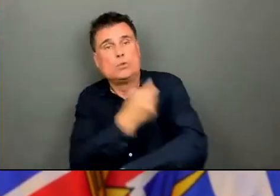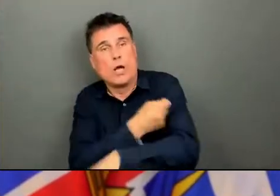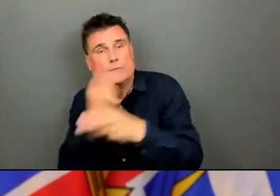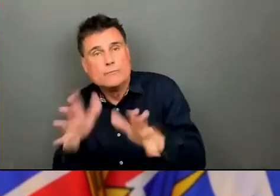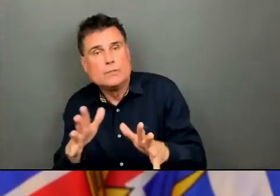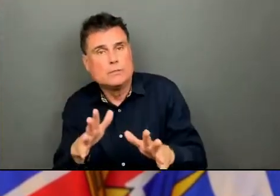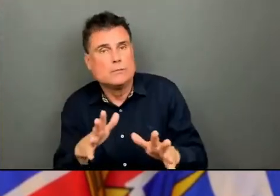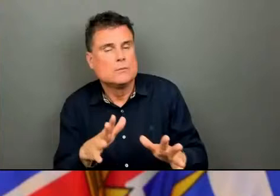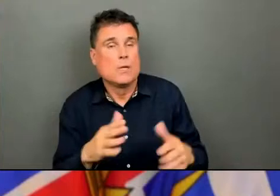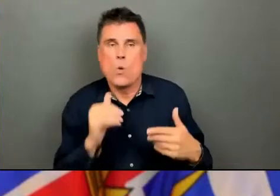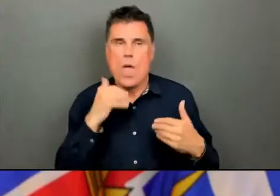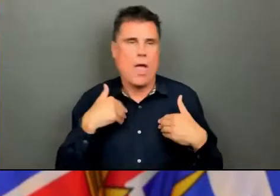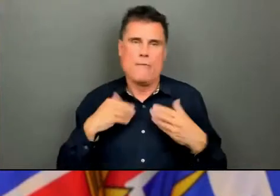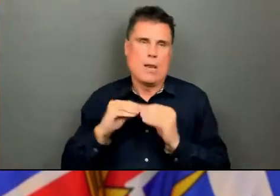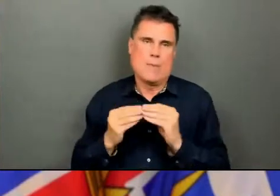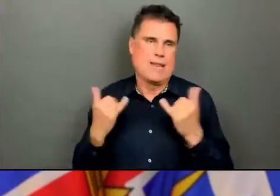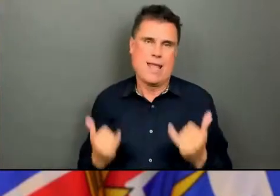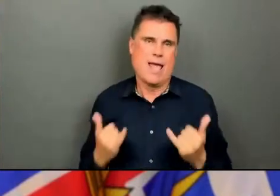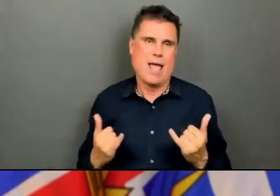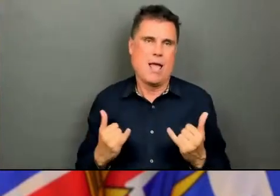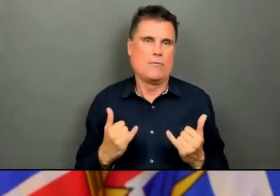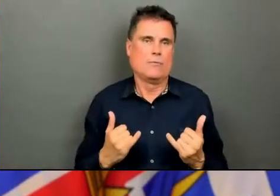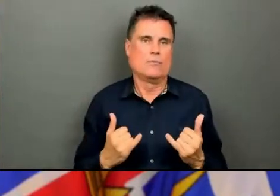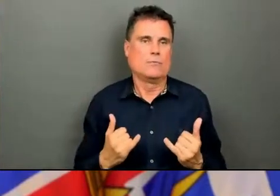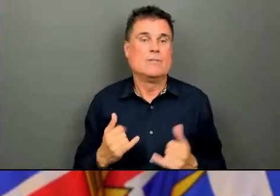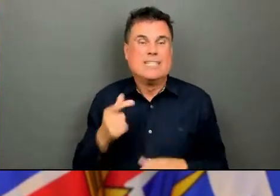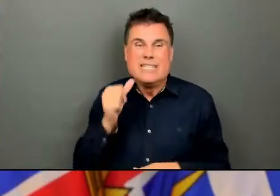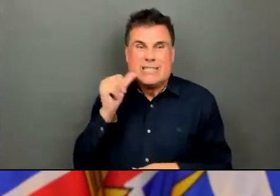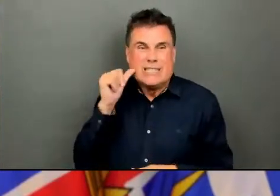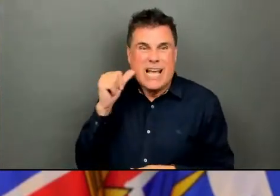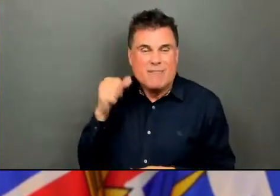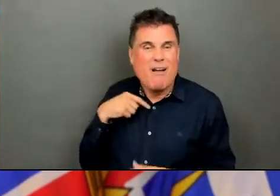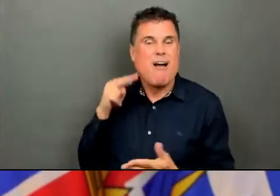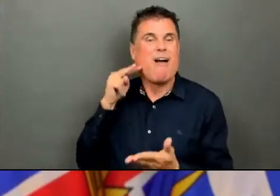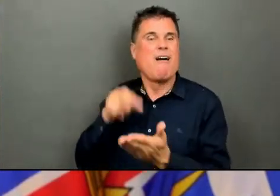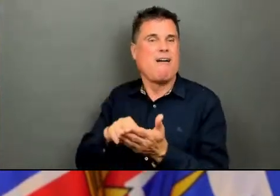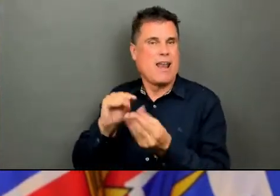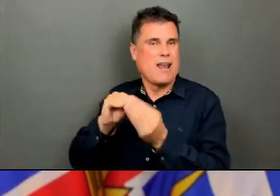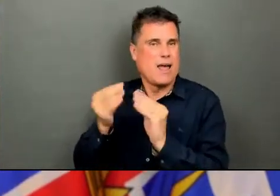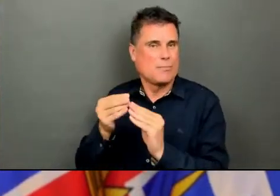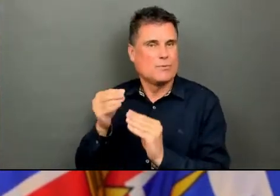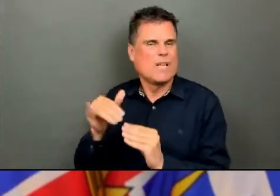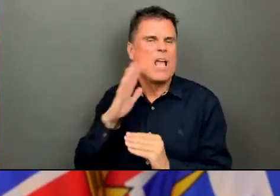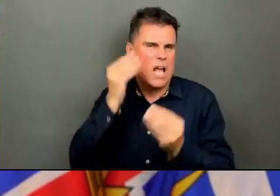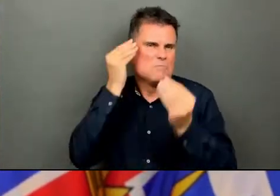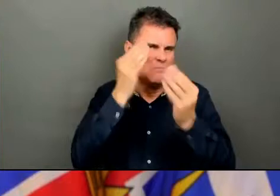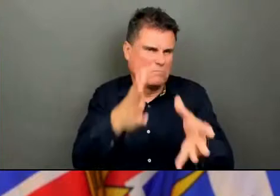front of me today, although I was looking at it just yesterday, but but I can get you those numbers.